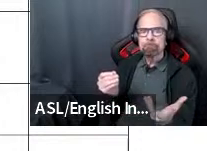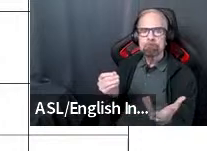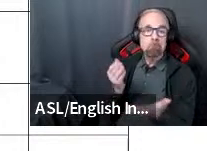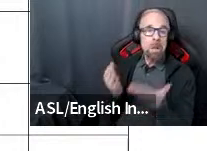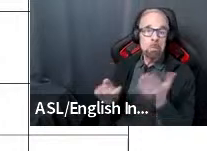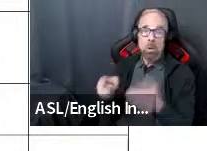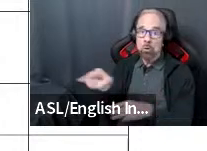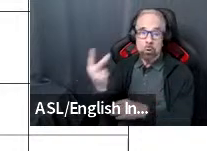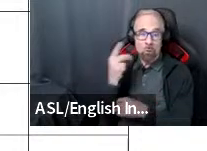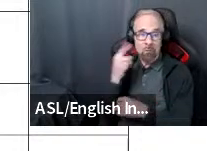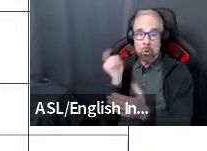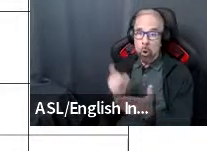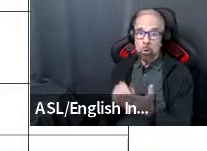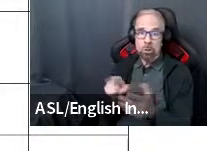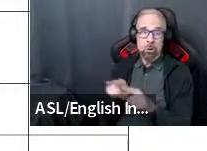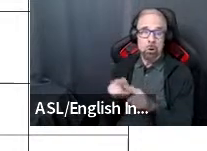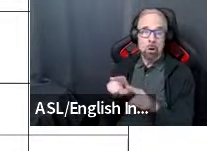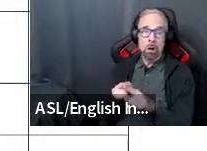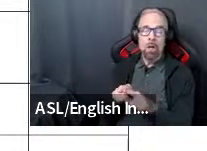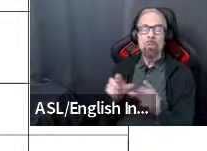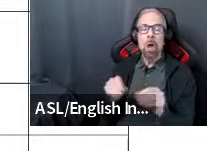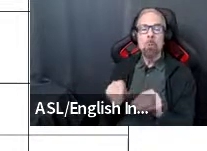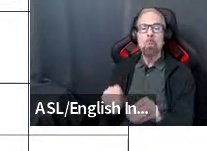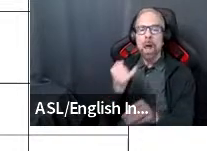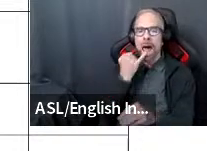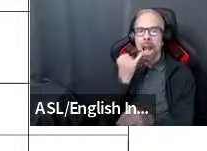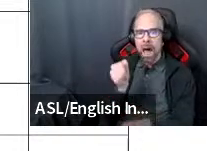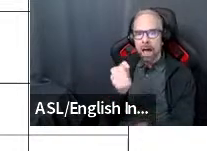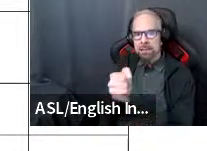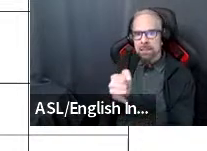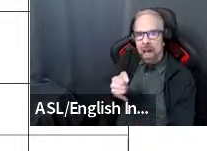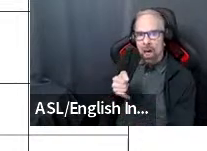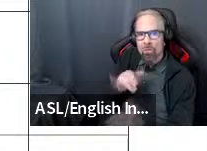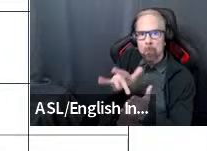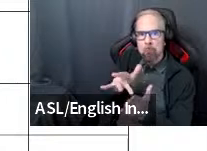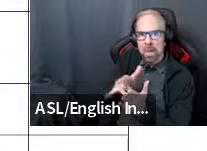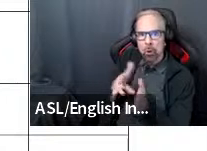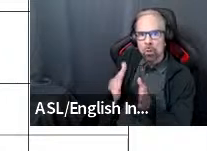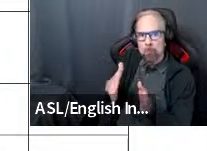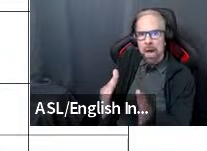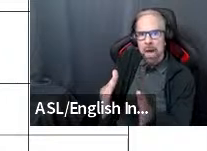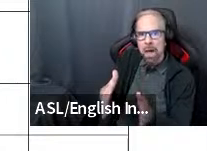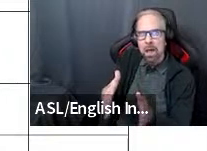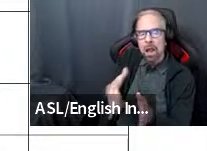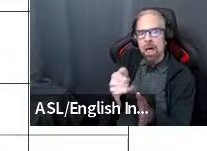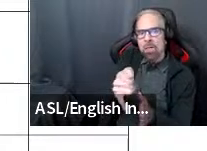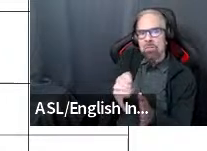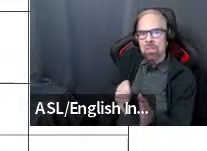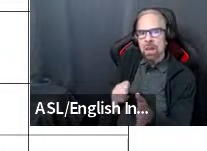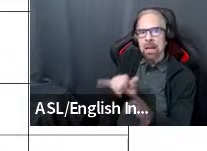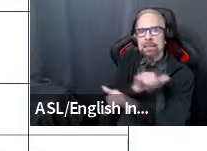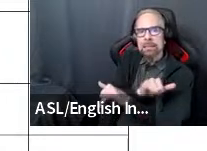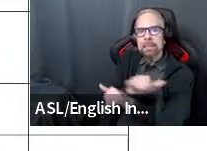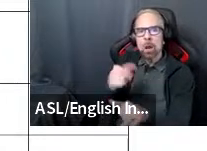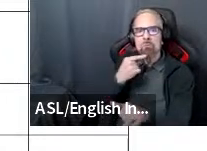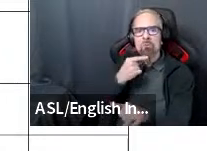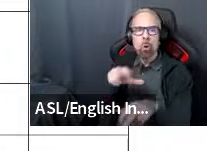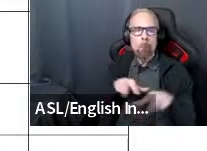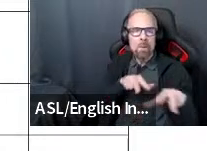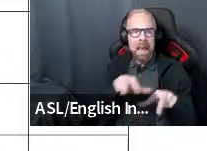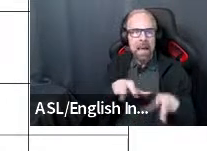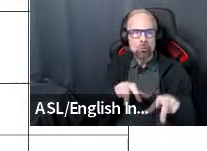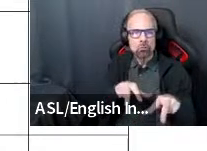well, where they actually like put a line down the middle of the path and they're the same between the pedestrians and the bicyclists